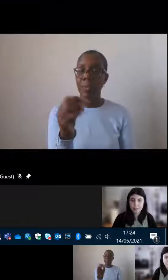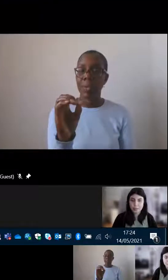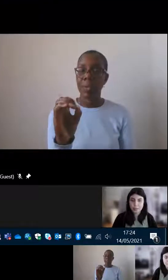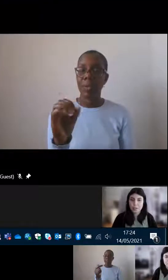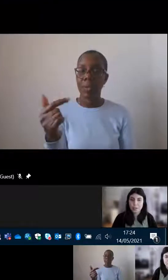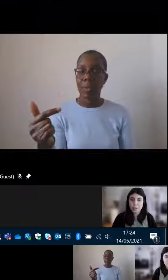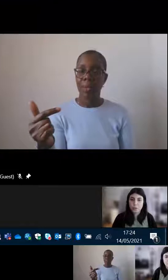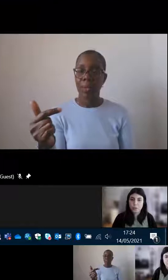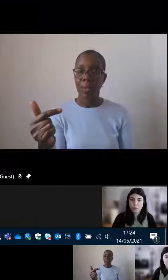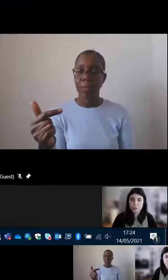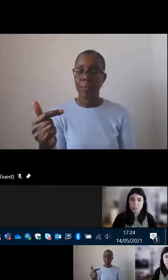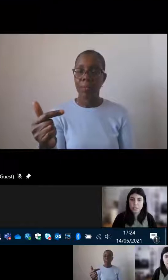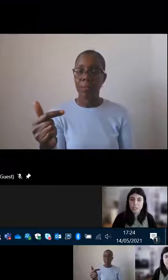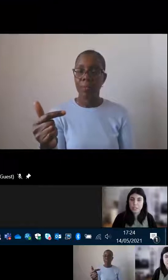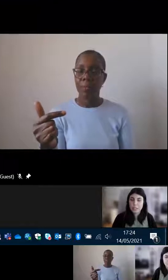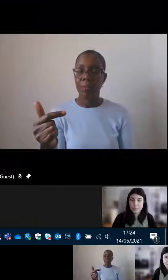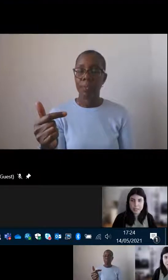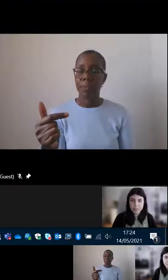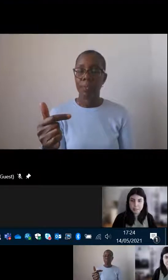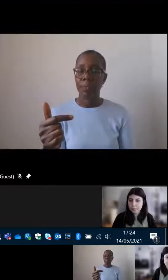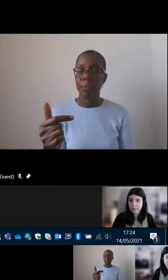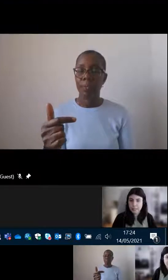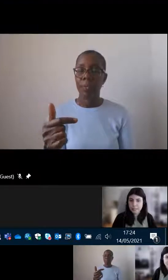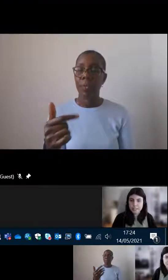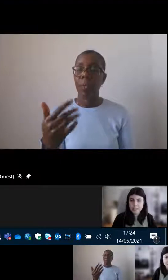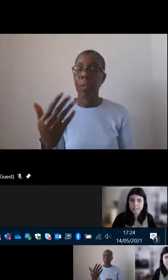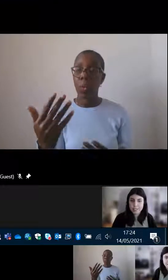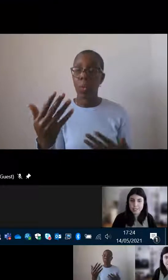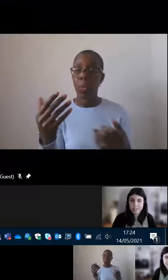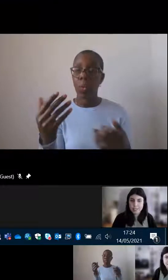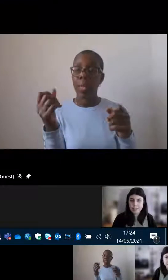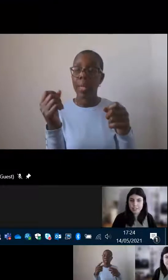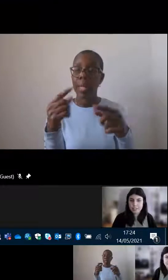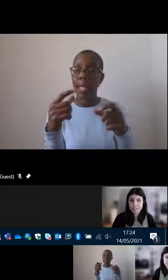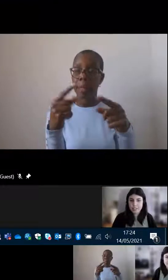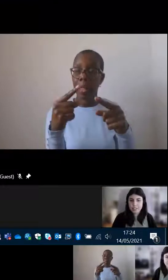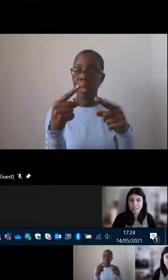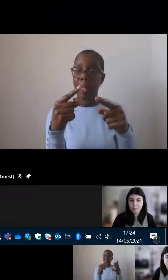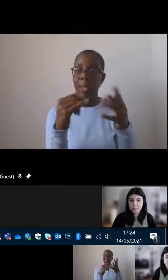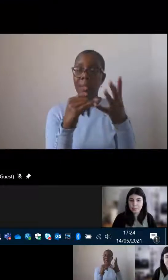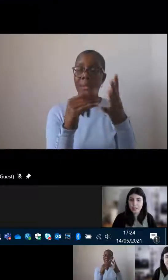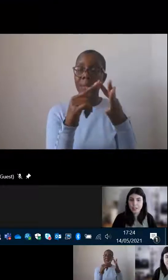0707, or you can email them at